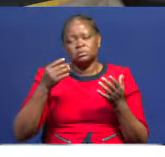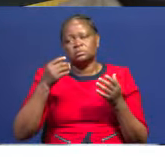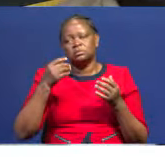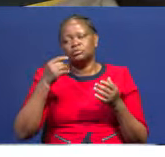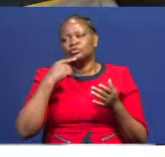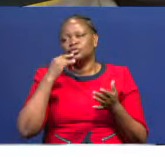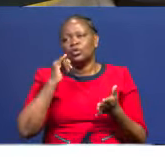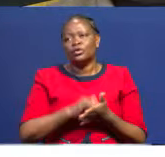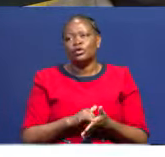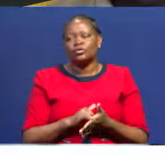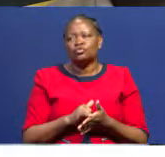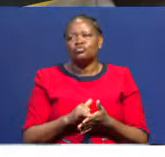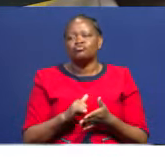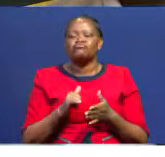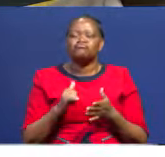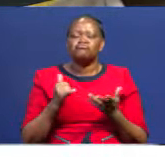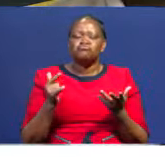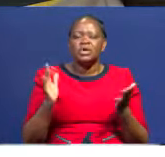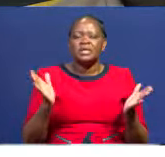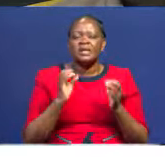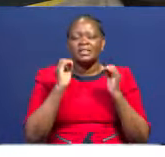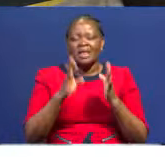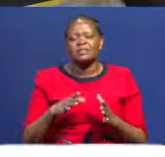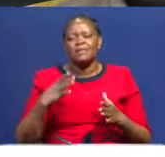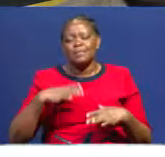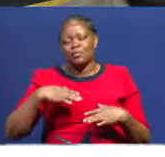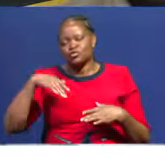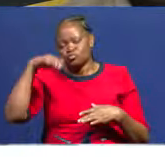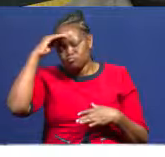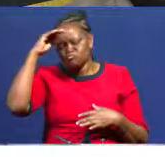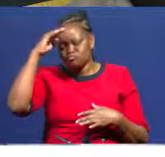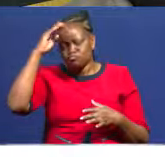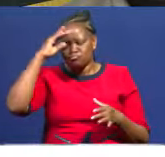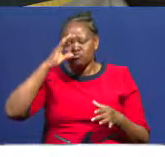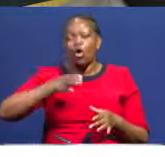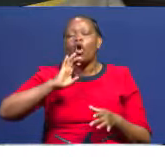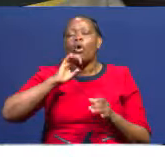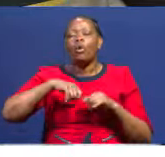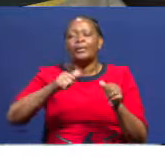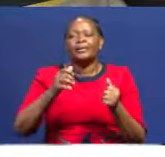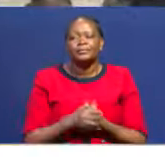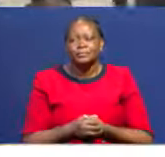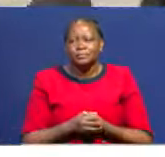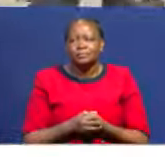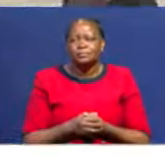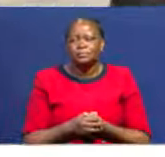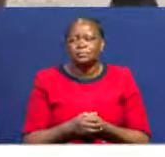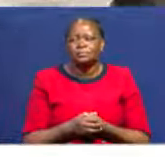so that to discourage consumption of the of alcoholic drinks that are of high alcohol